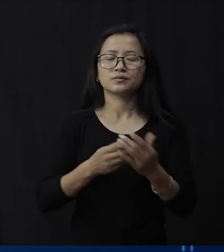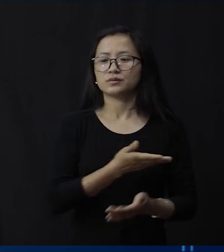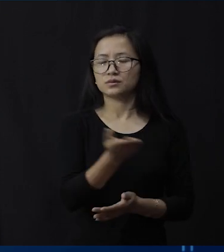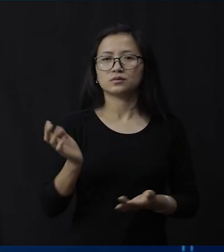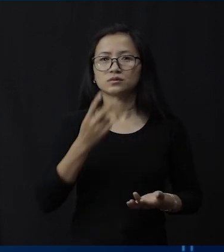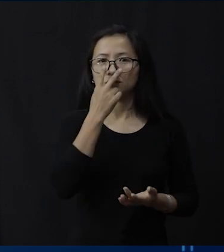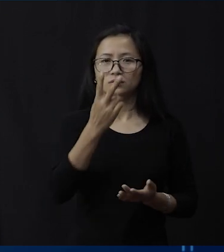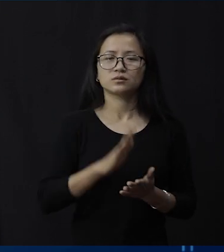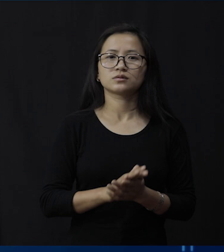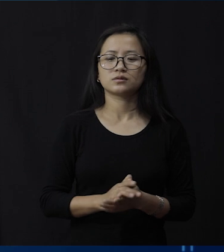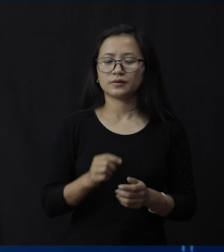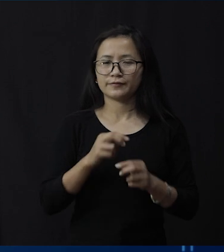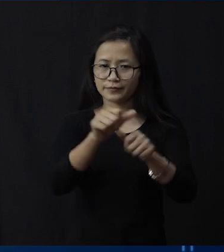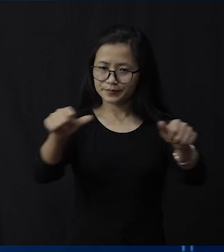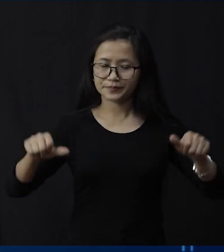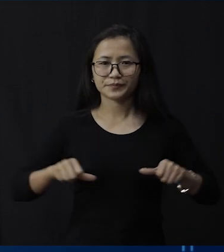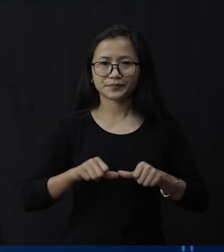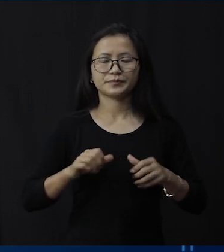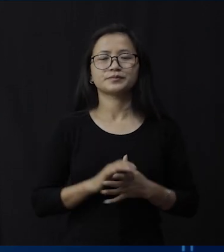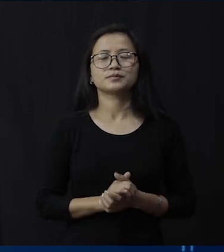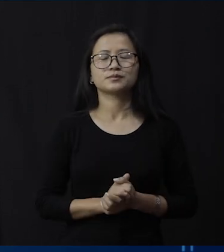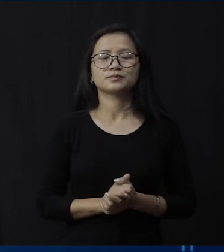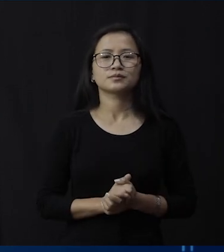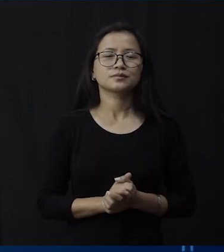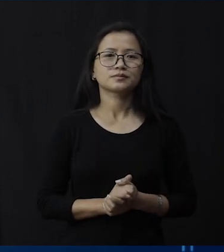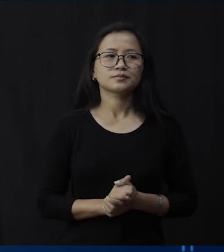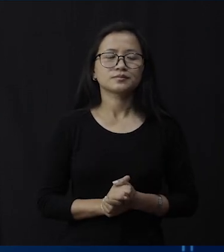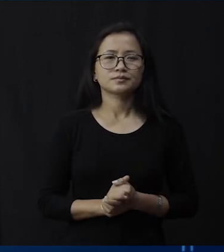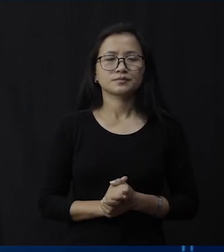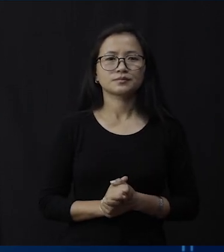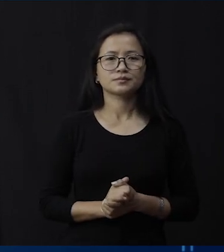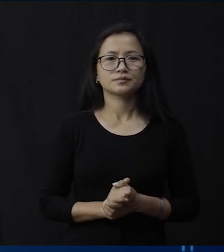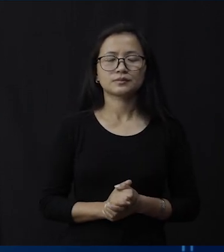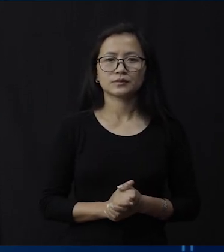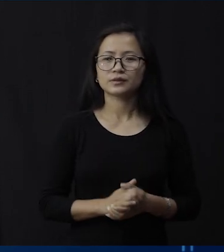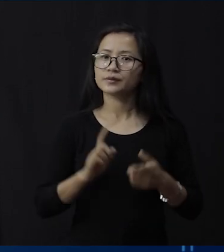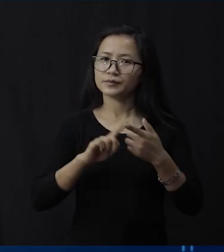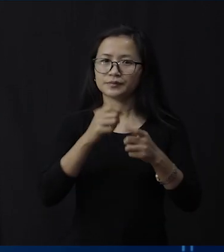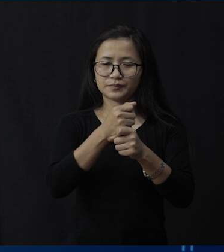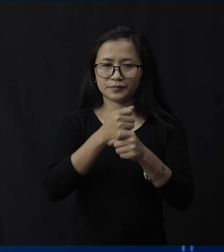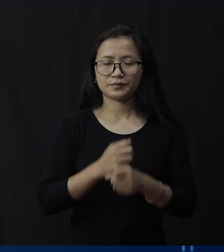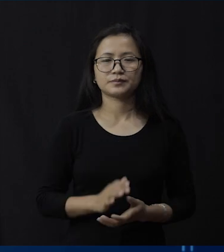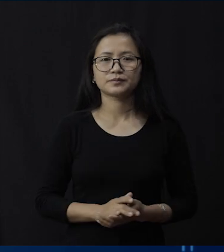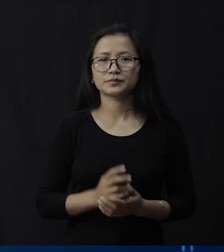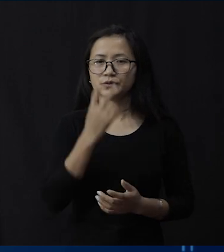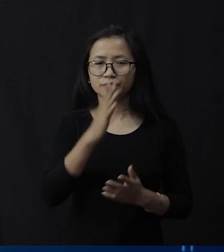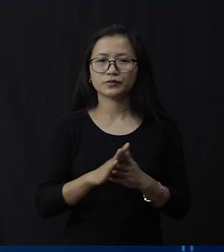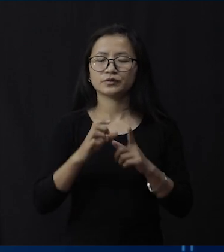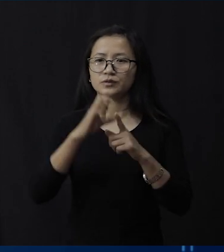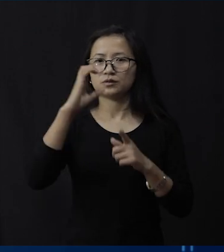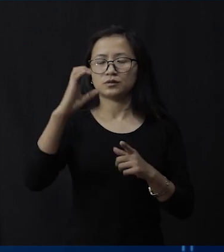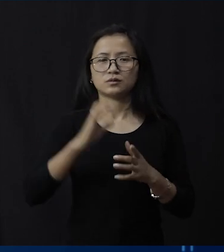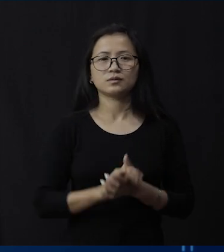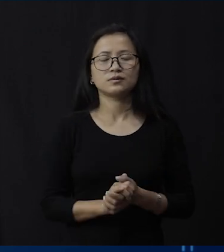also look after different areas, okay? So these are the example, okay? So we have the DC, all